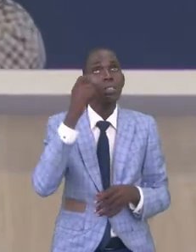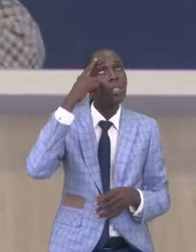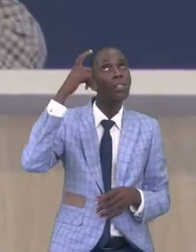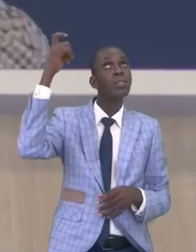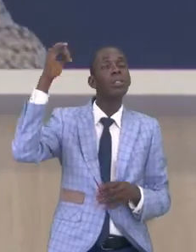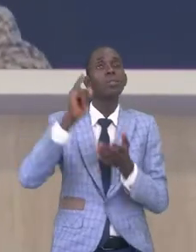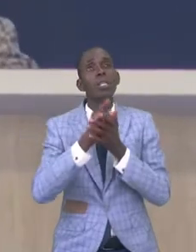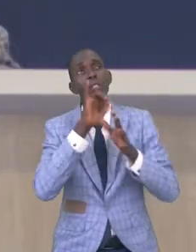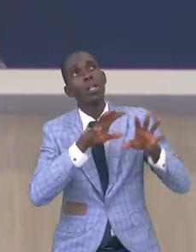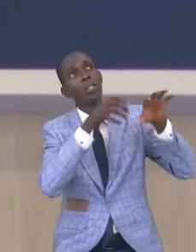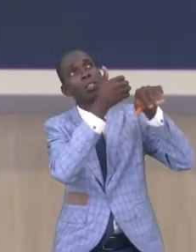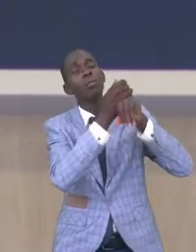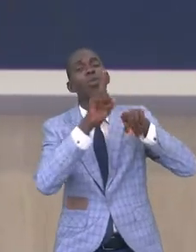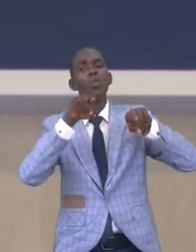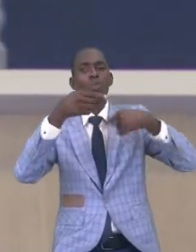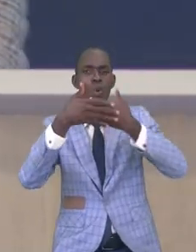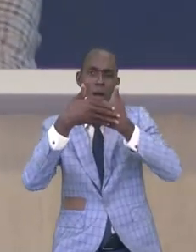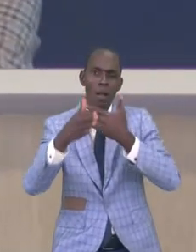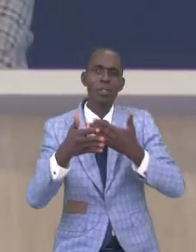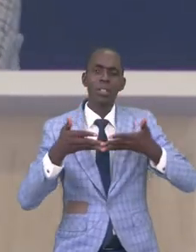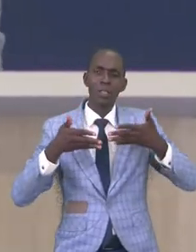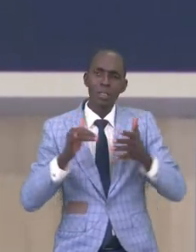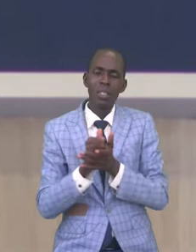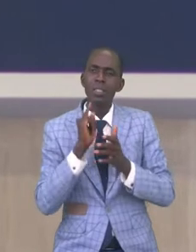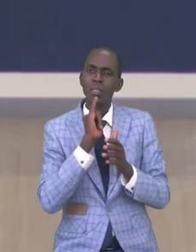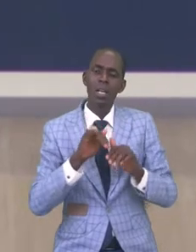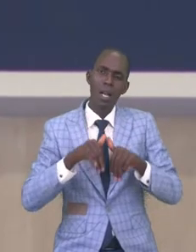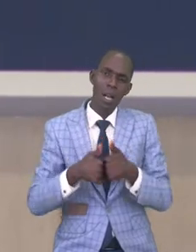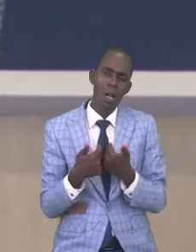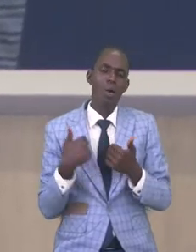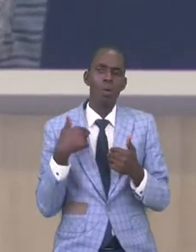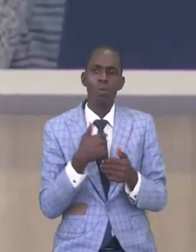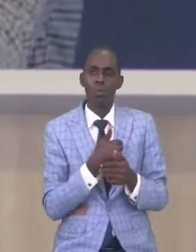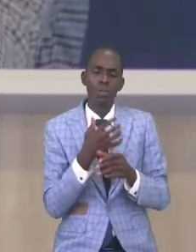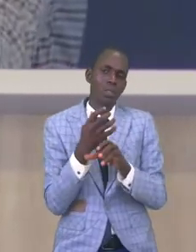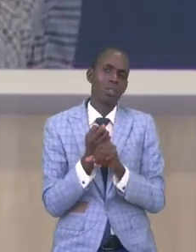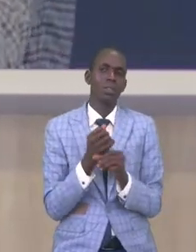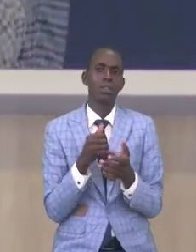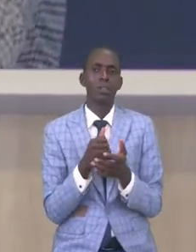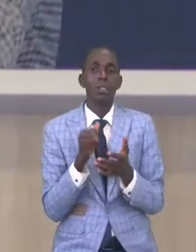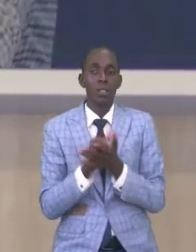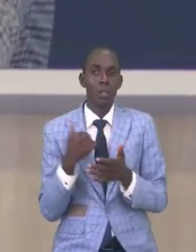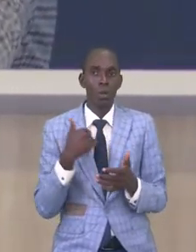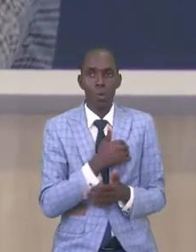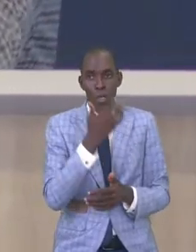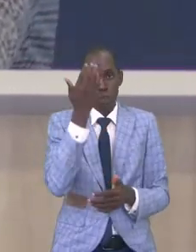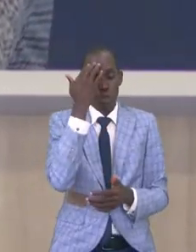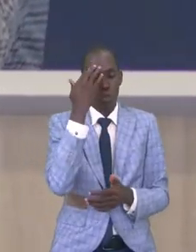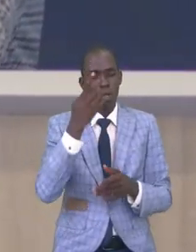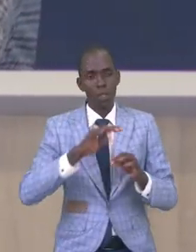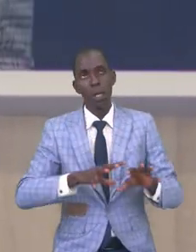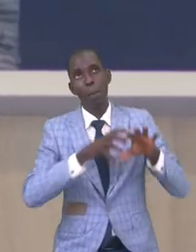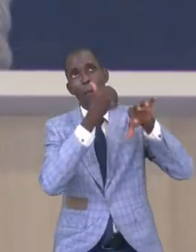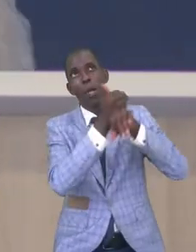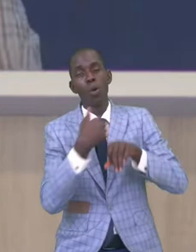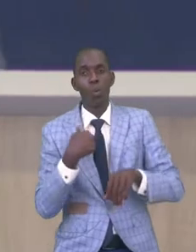go after. That's why we're here, that you will identify the mountain you must